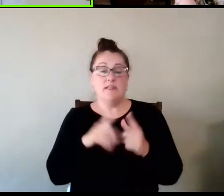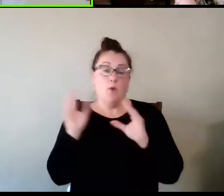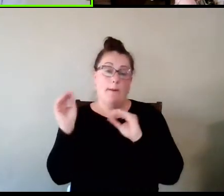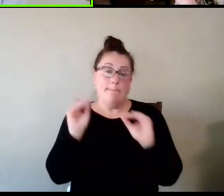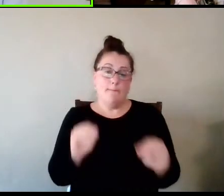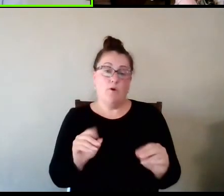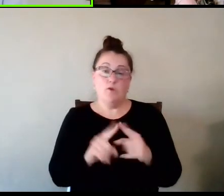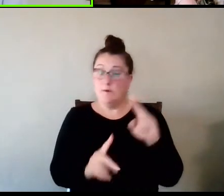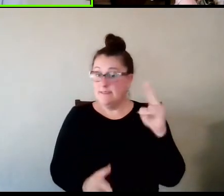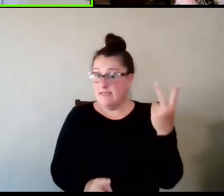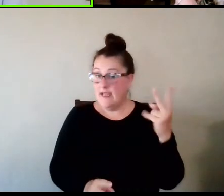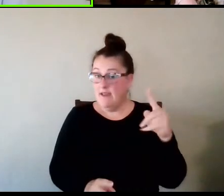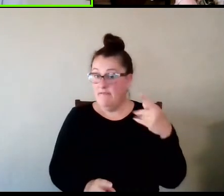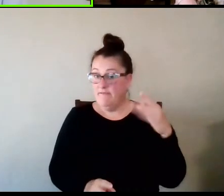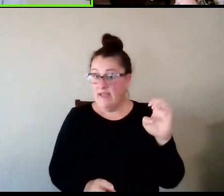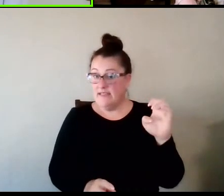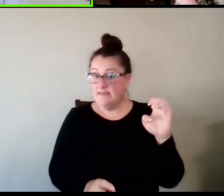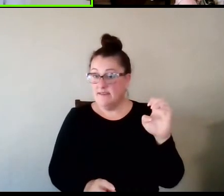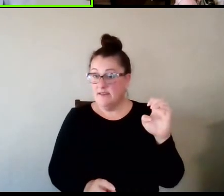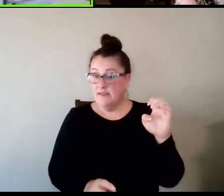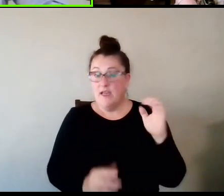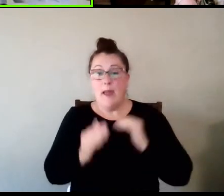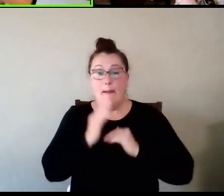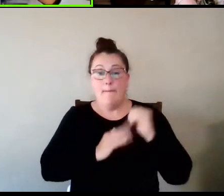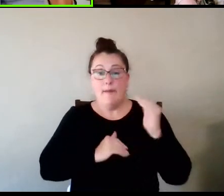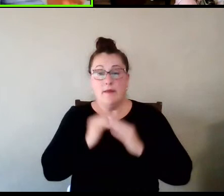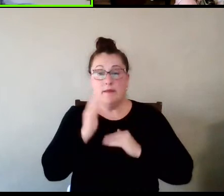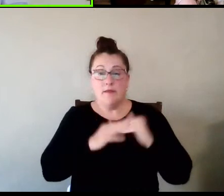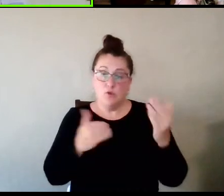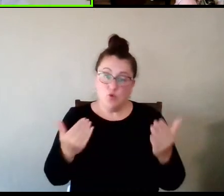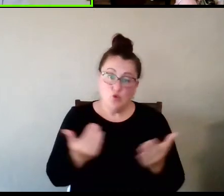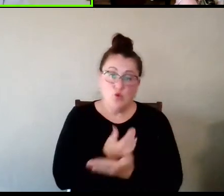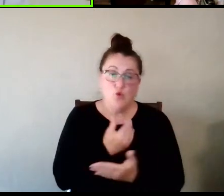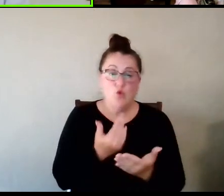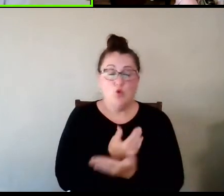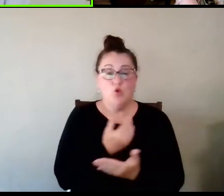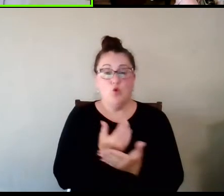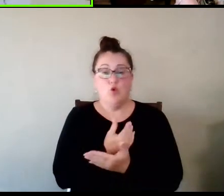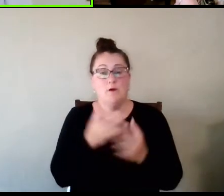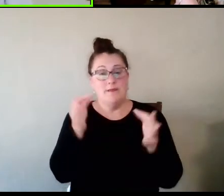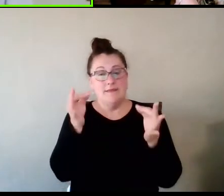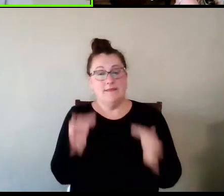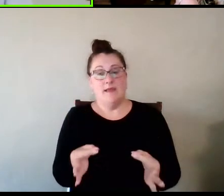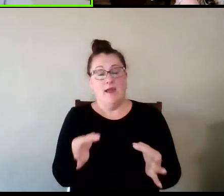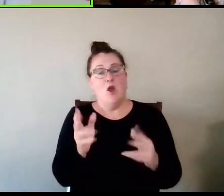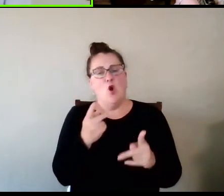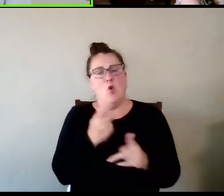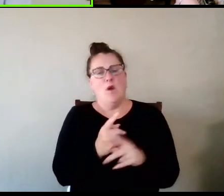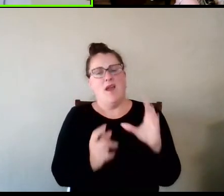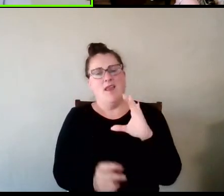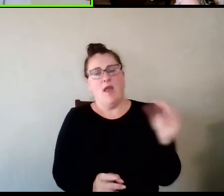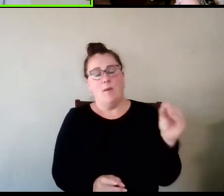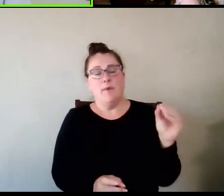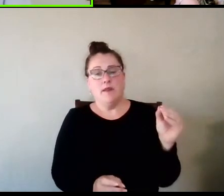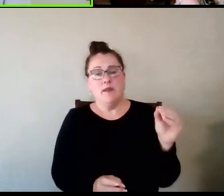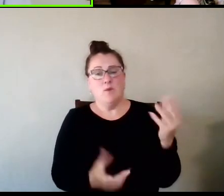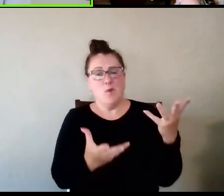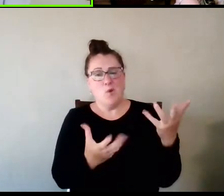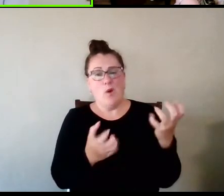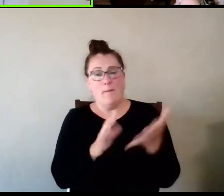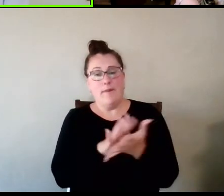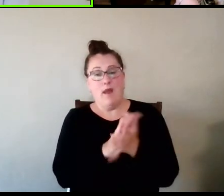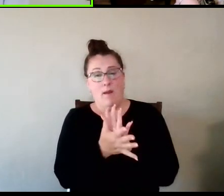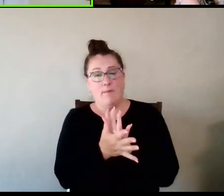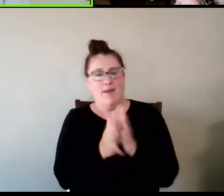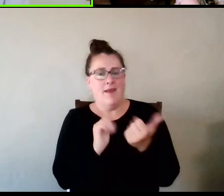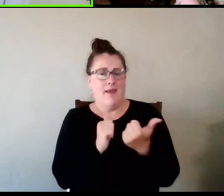the second phase of our journey, which was building the new blue, when we started to decide, you know, what kind of company do we want to become